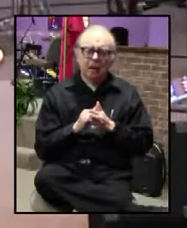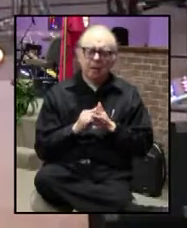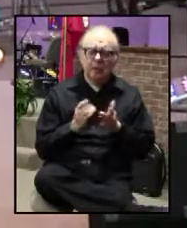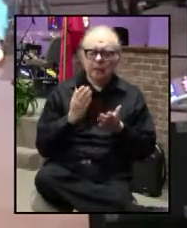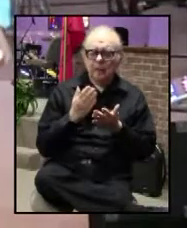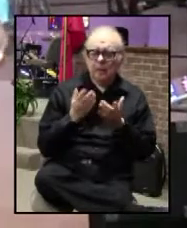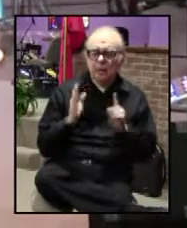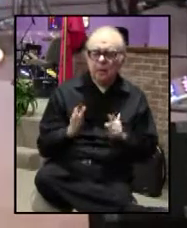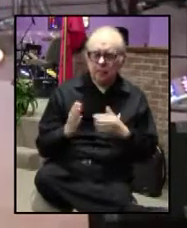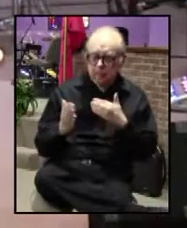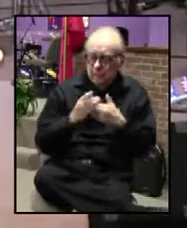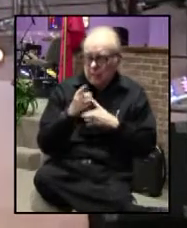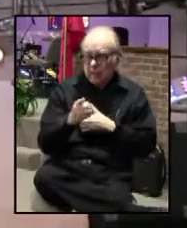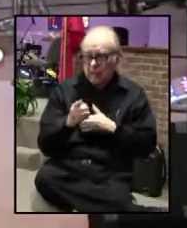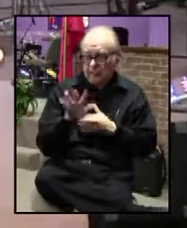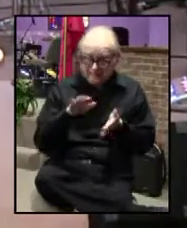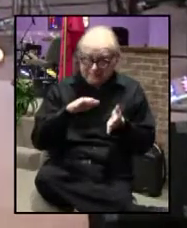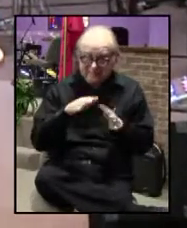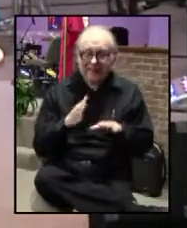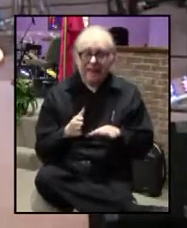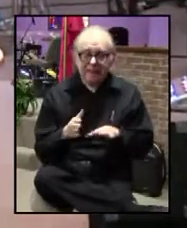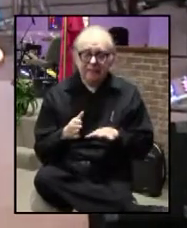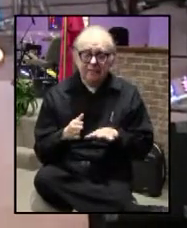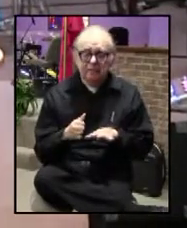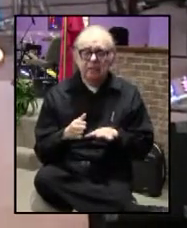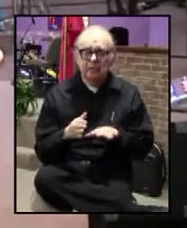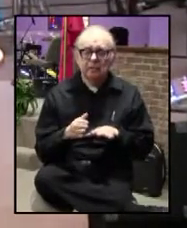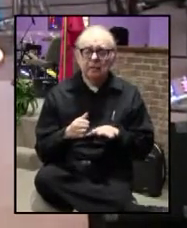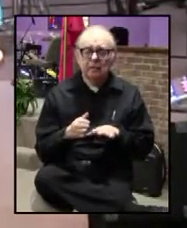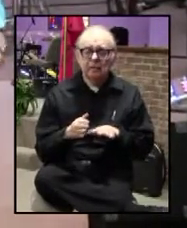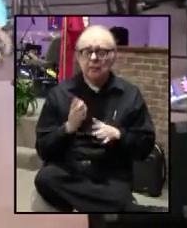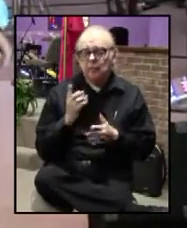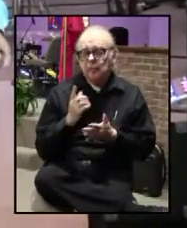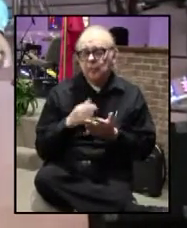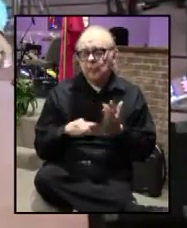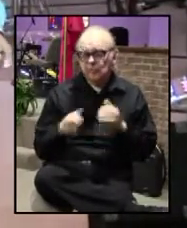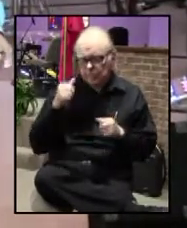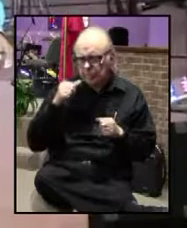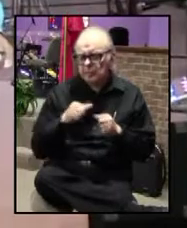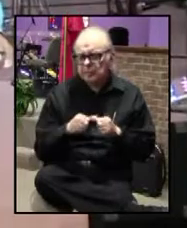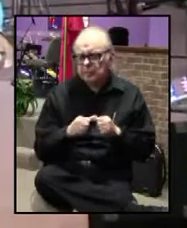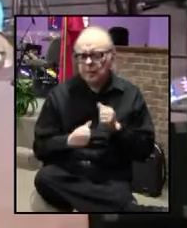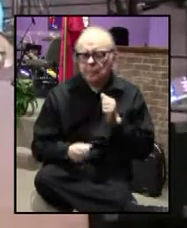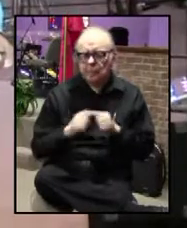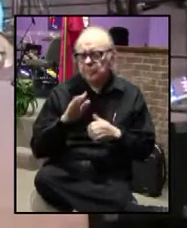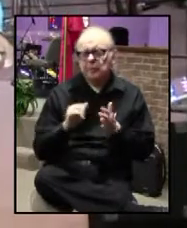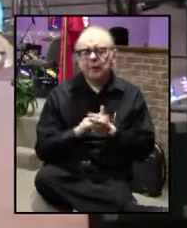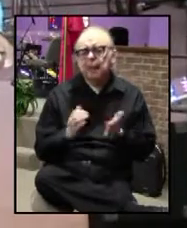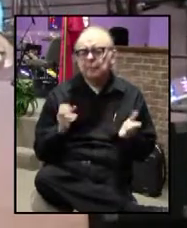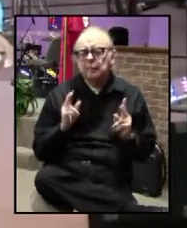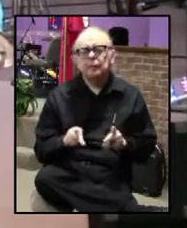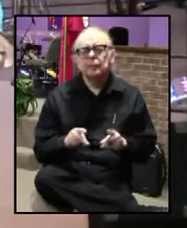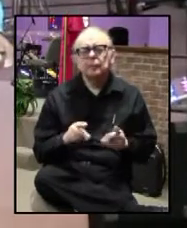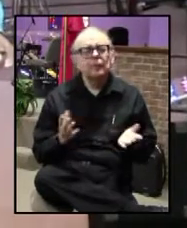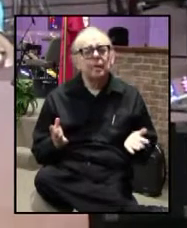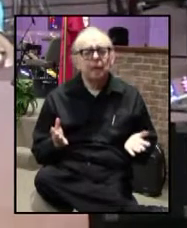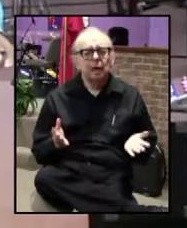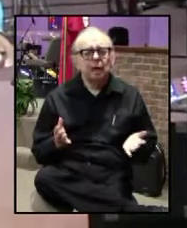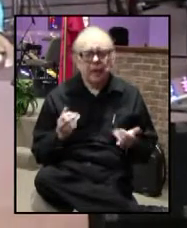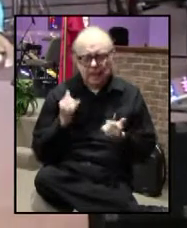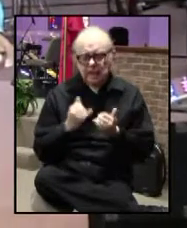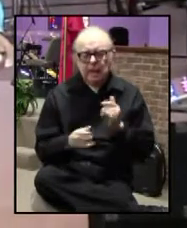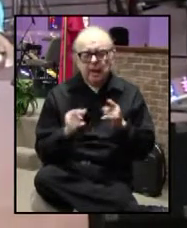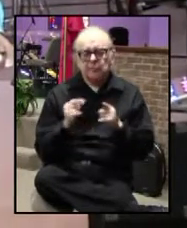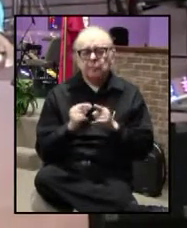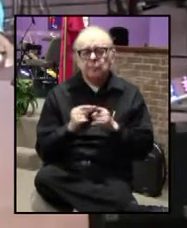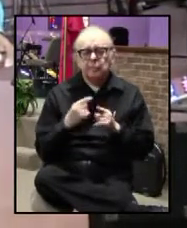When somebody close to you has died, what do you remember the most about them? The last words